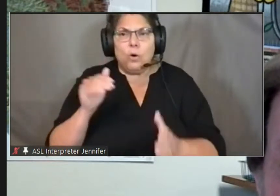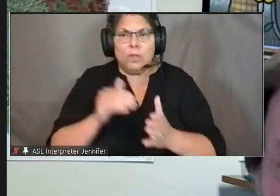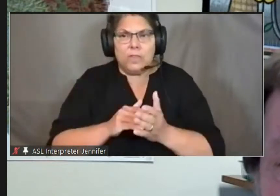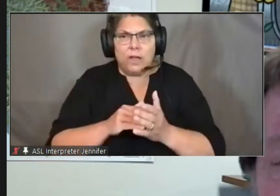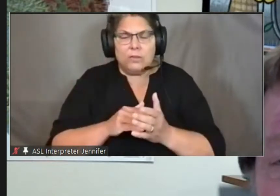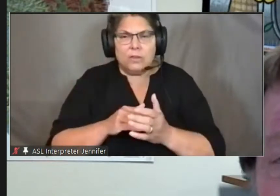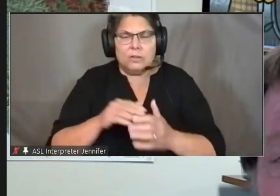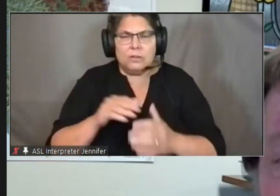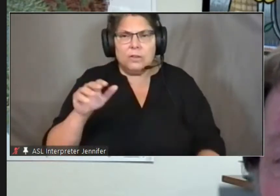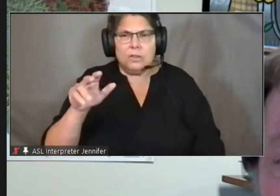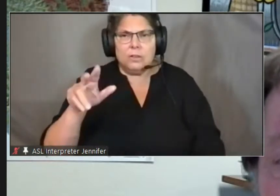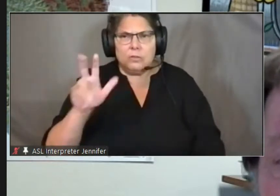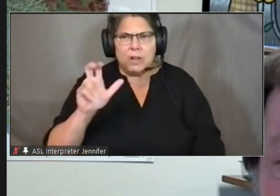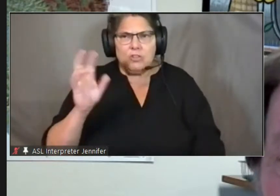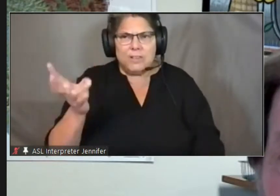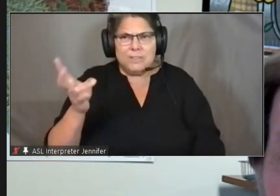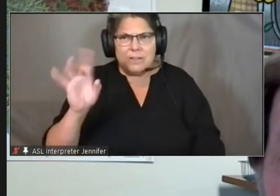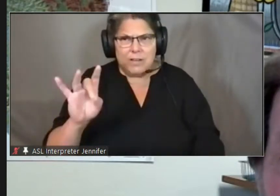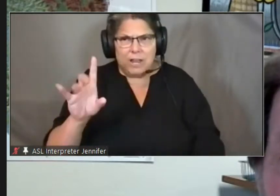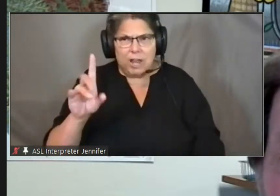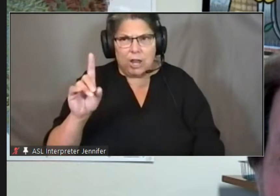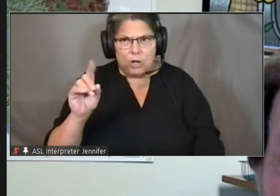84,378 doses. That is